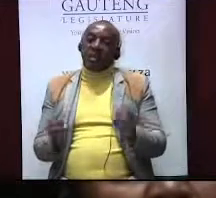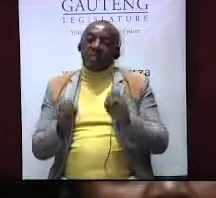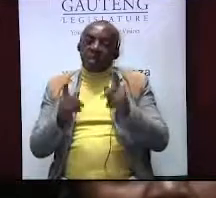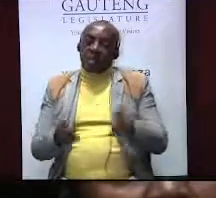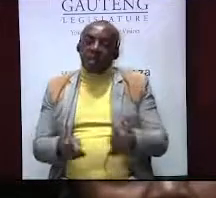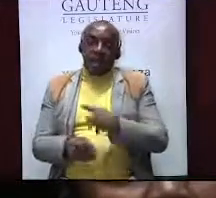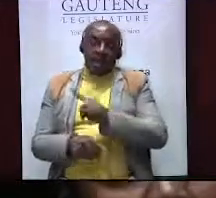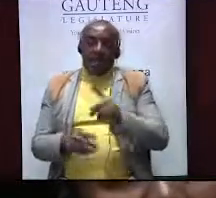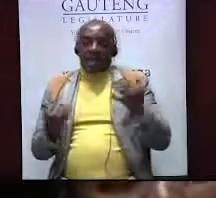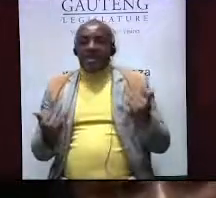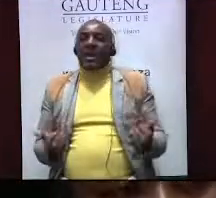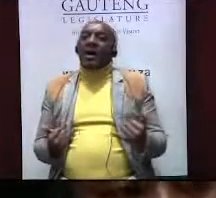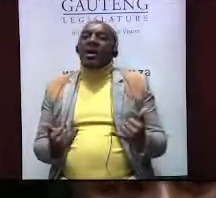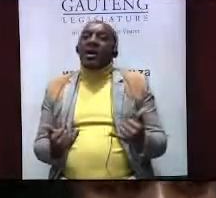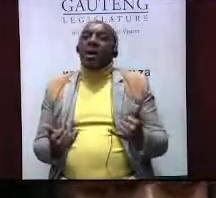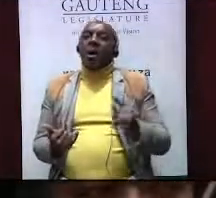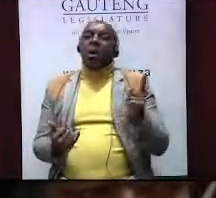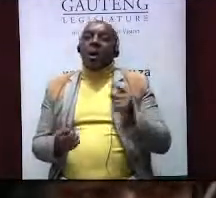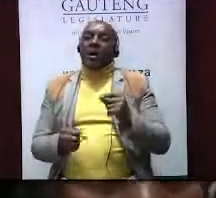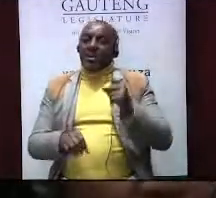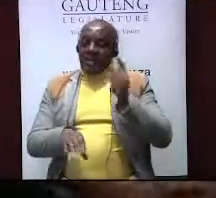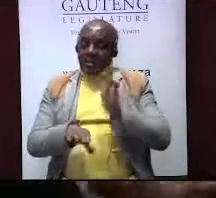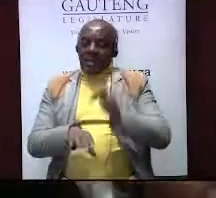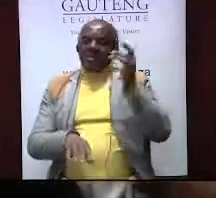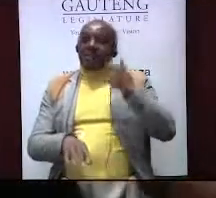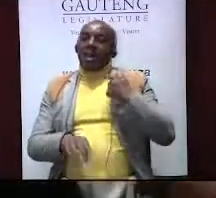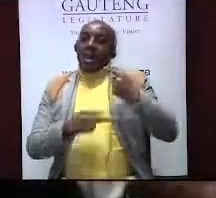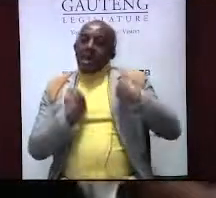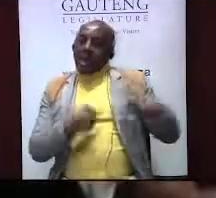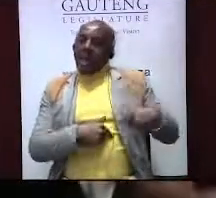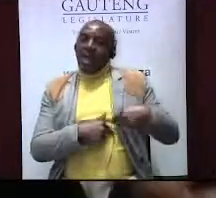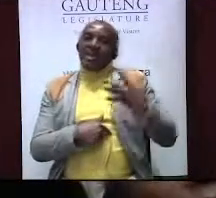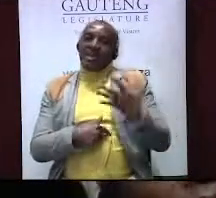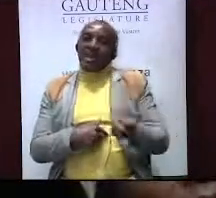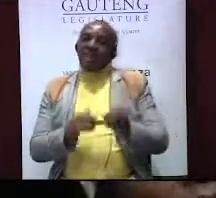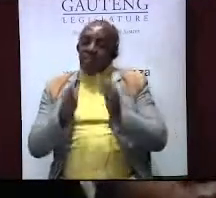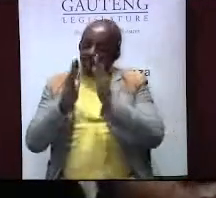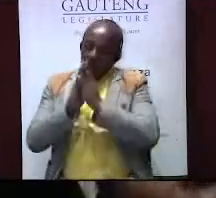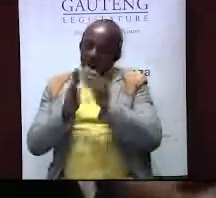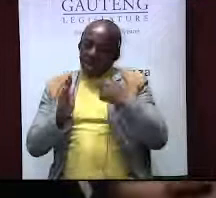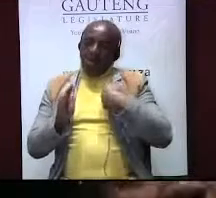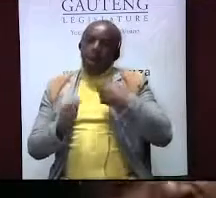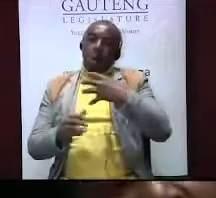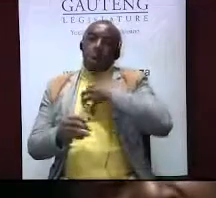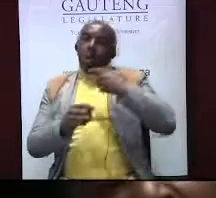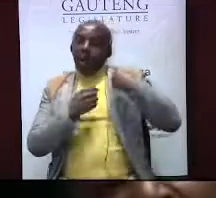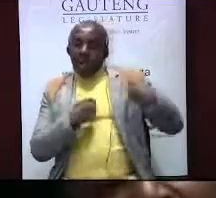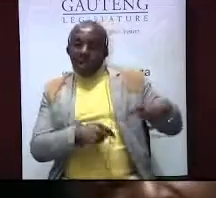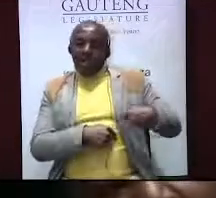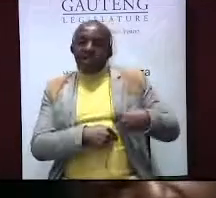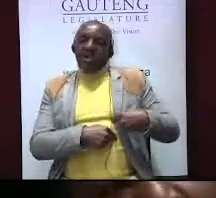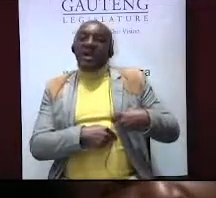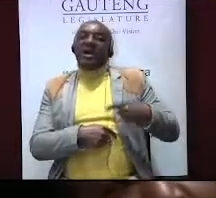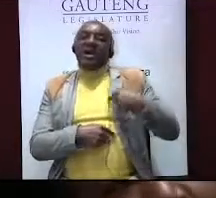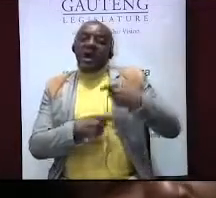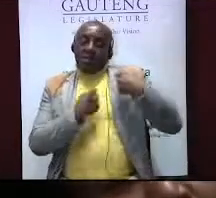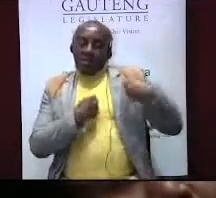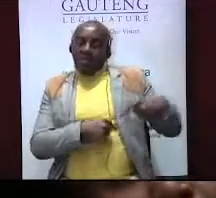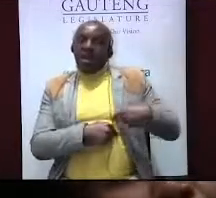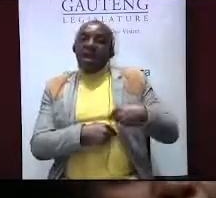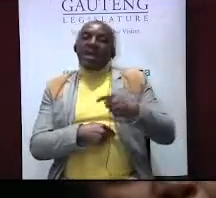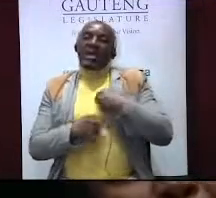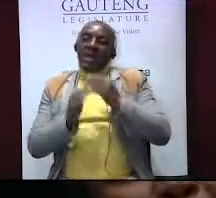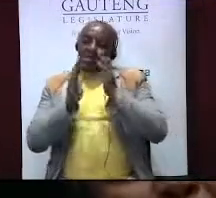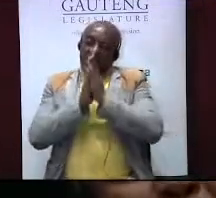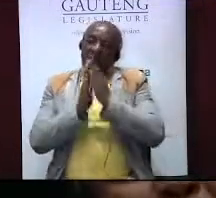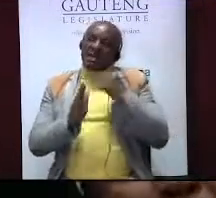into ethinta inhliziyo yami ukuthi ngine prayer of my heart. I've been praying about that ukuthi sibe